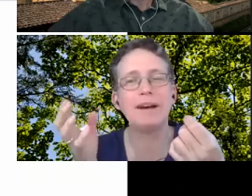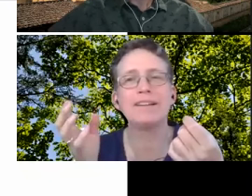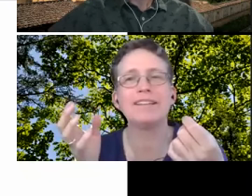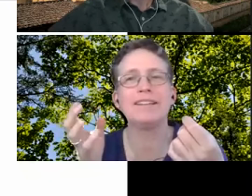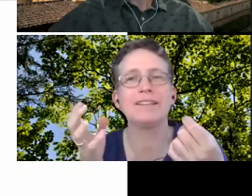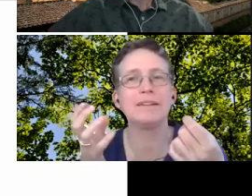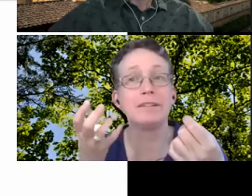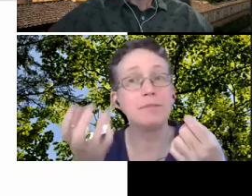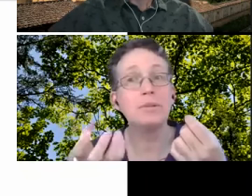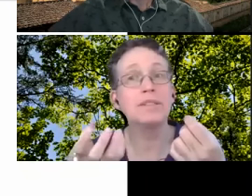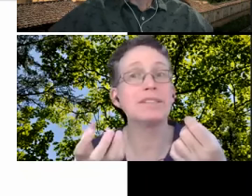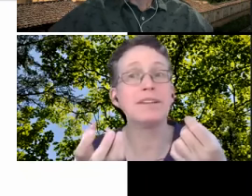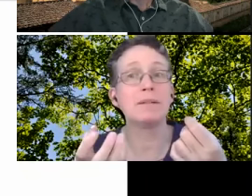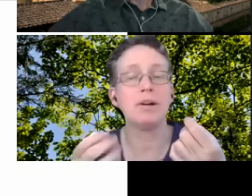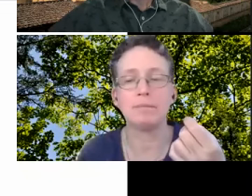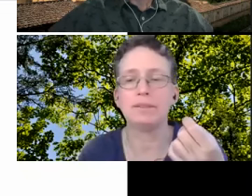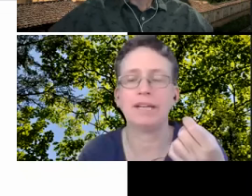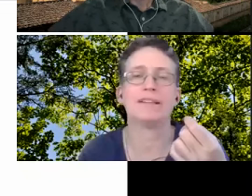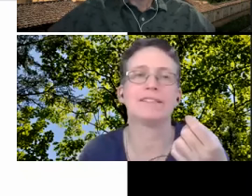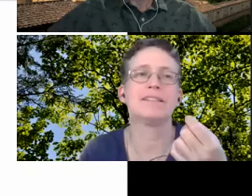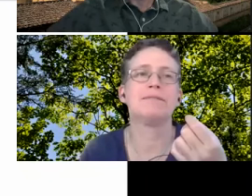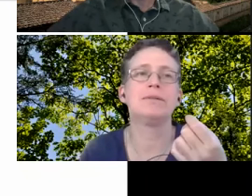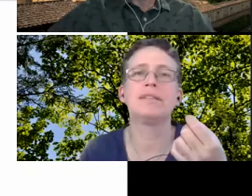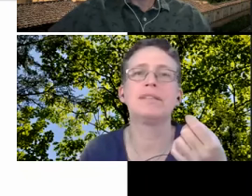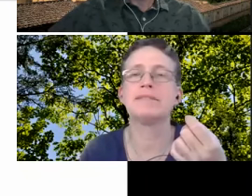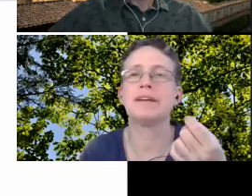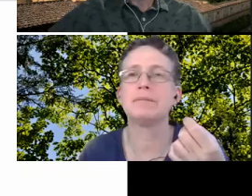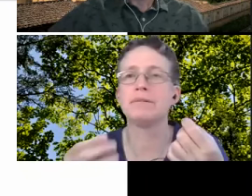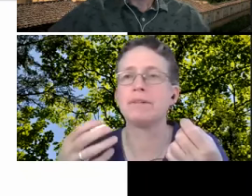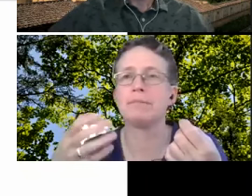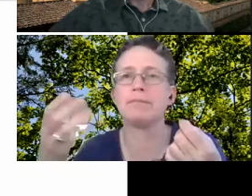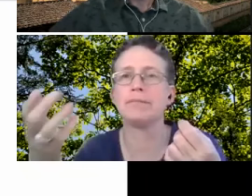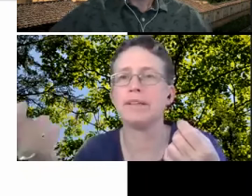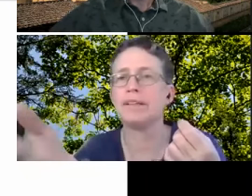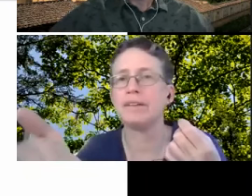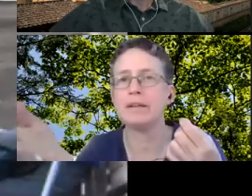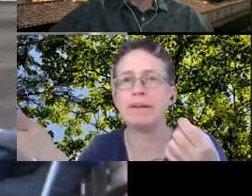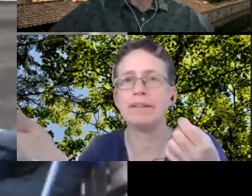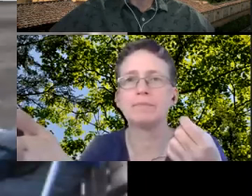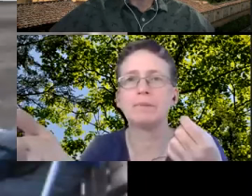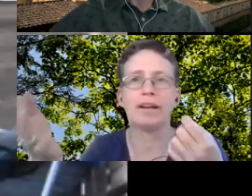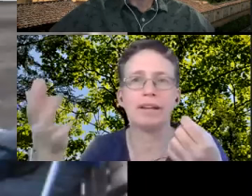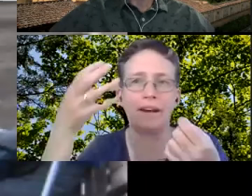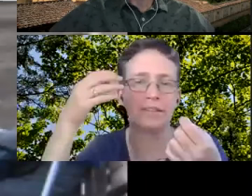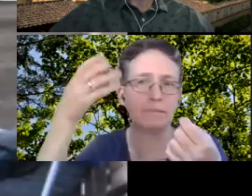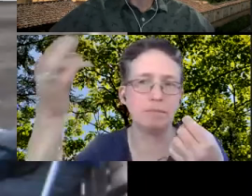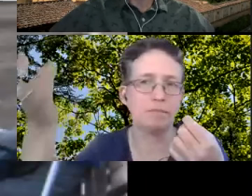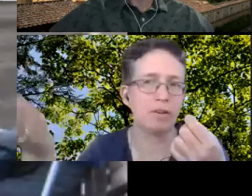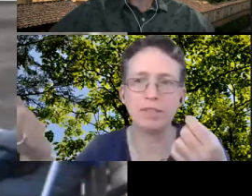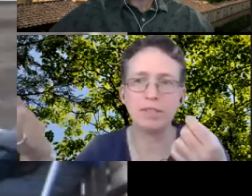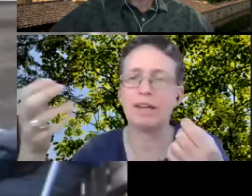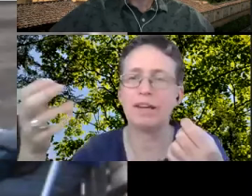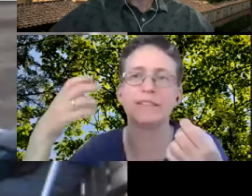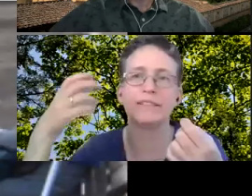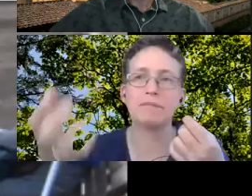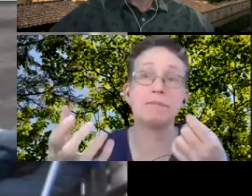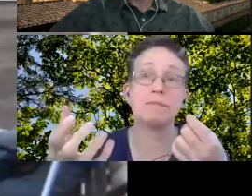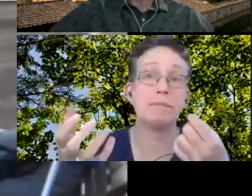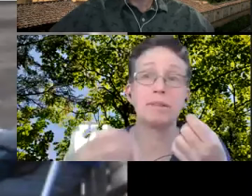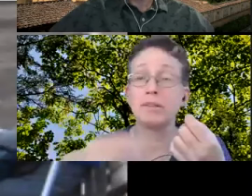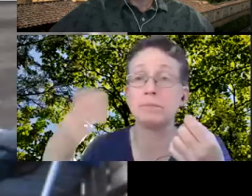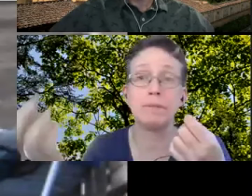think about the food that's available on plants, the food that's available from think about this park and how there's garbage cans, and